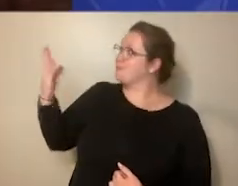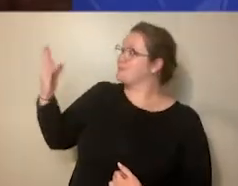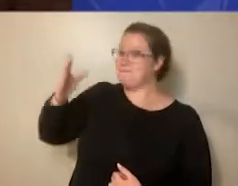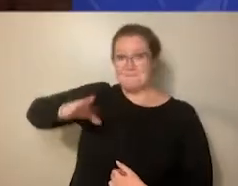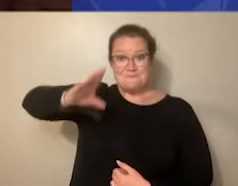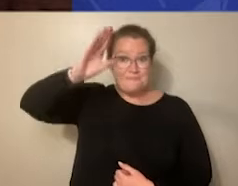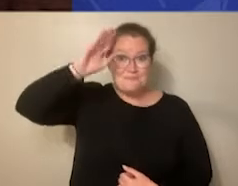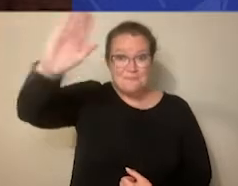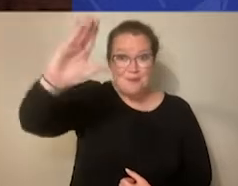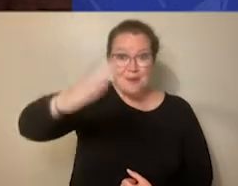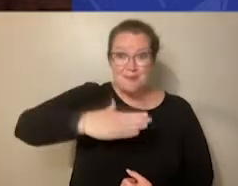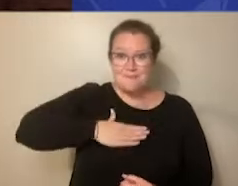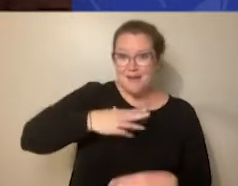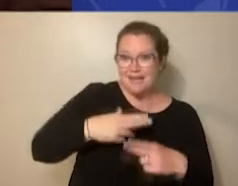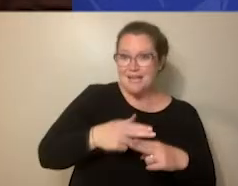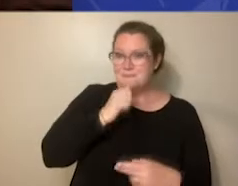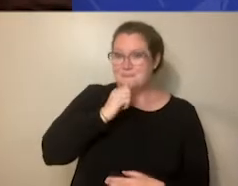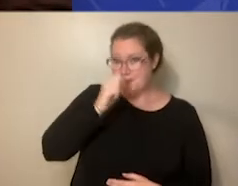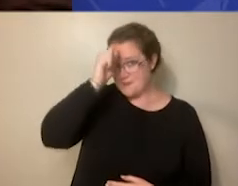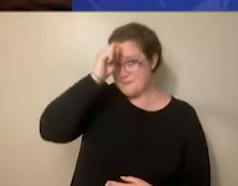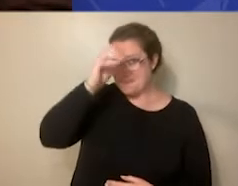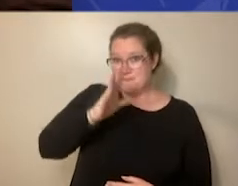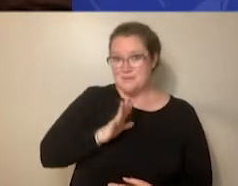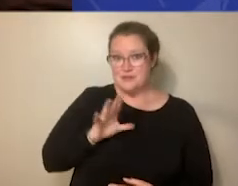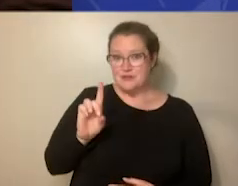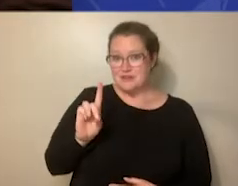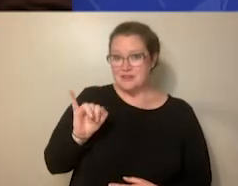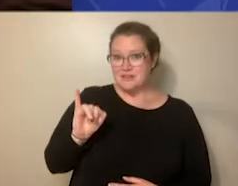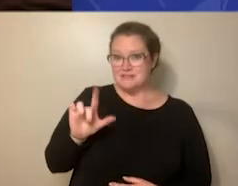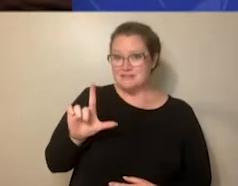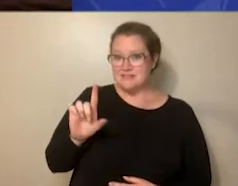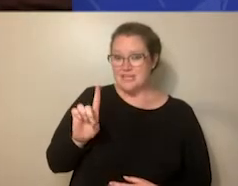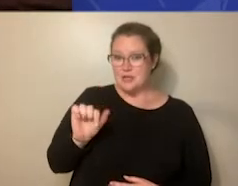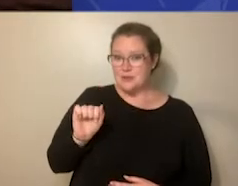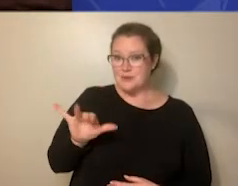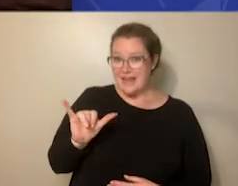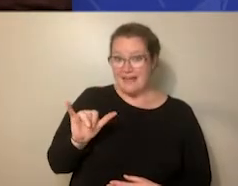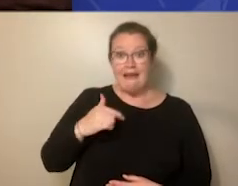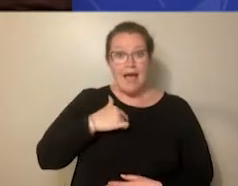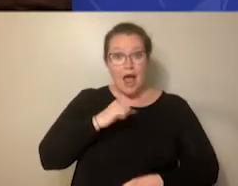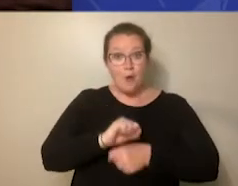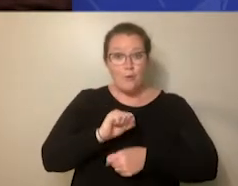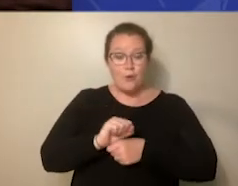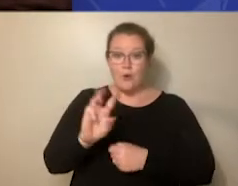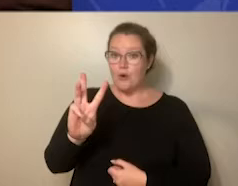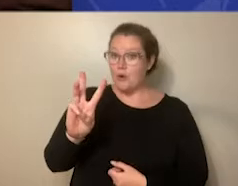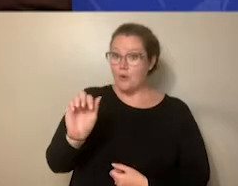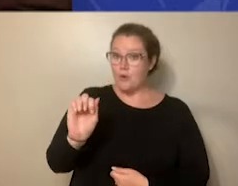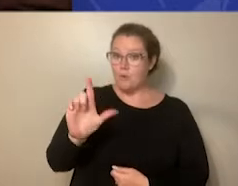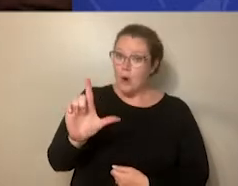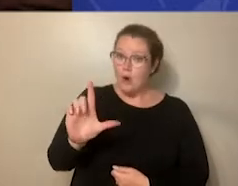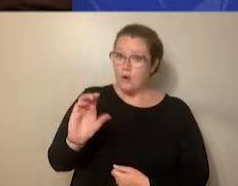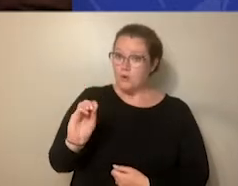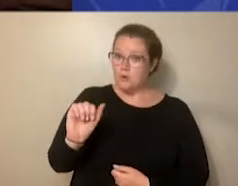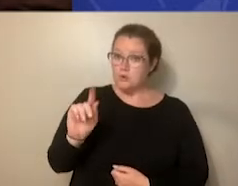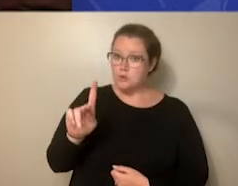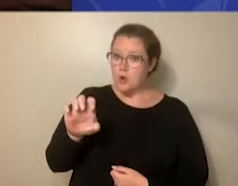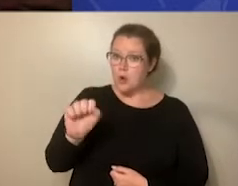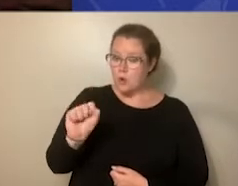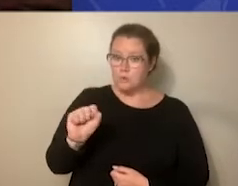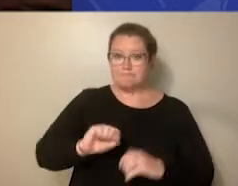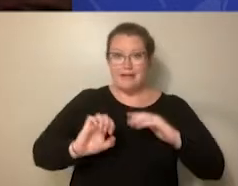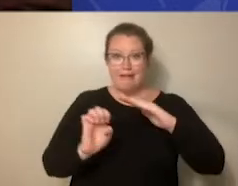Hello, my name is Mr. Dilday, and I am the physical education teacher over at Walcoats Elementary School, and I am here for your